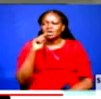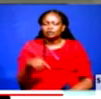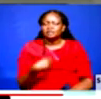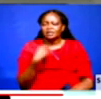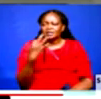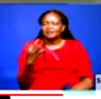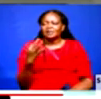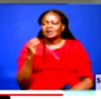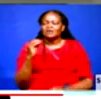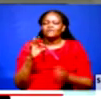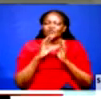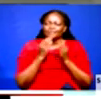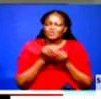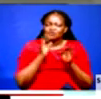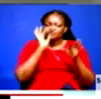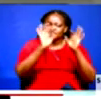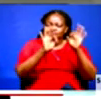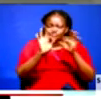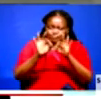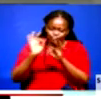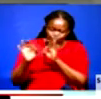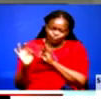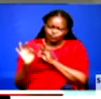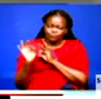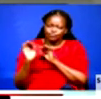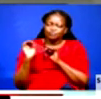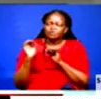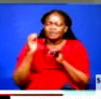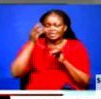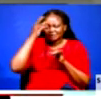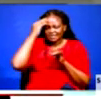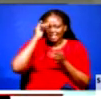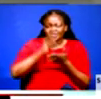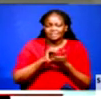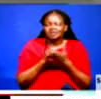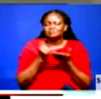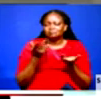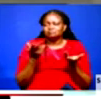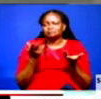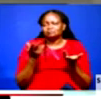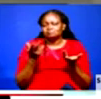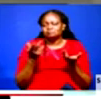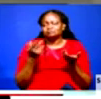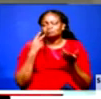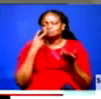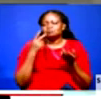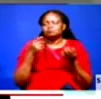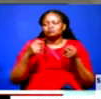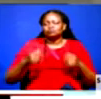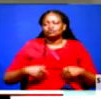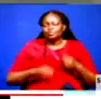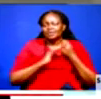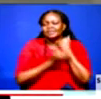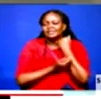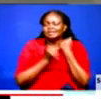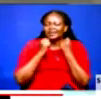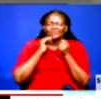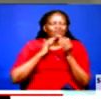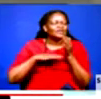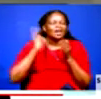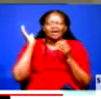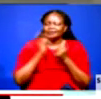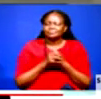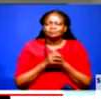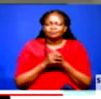42,300 households were sampled in the study, which also found out teen pregnancies in Kenya are high in